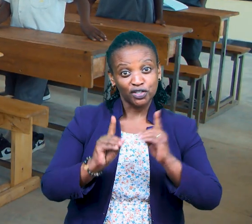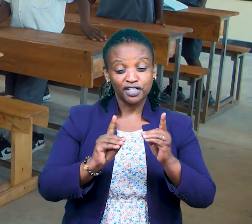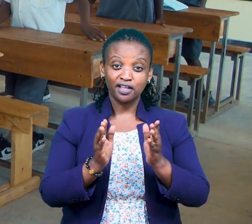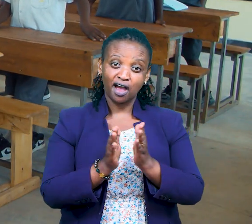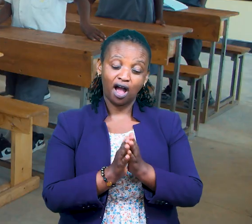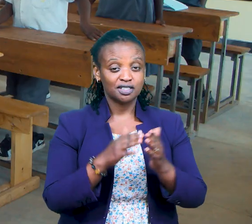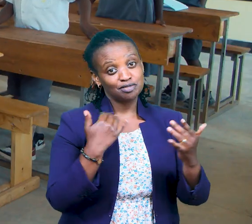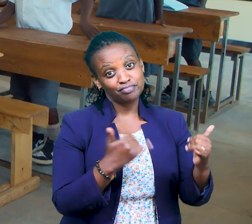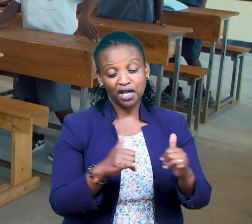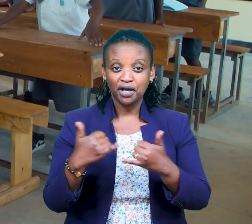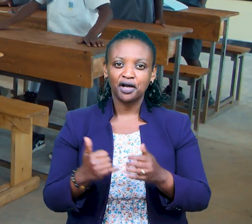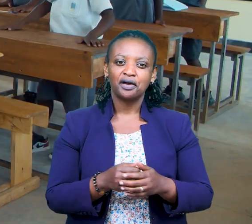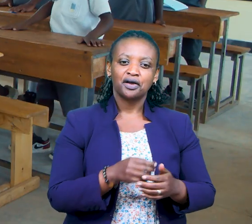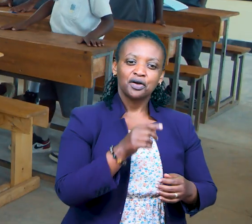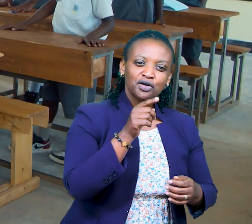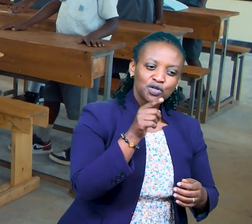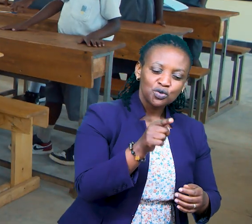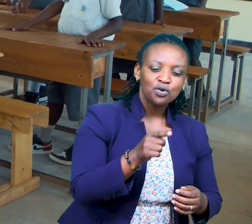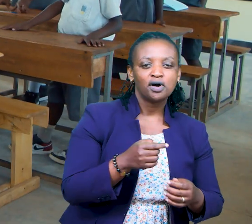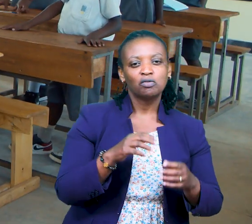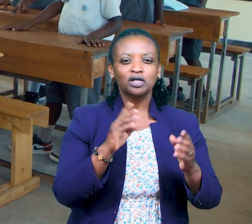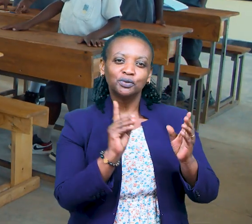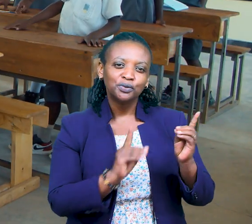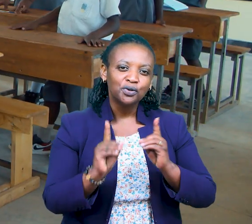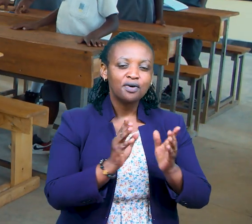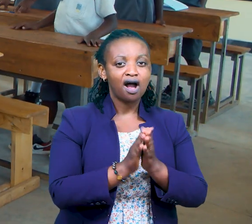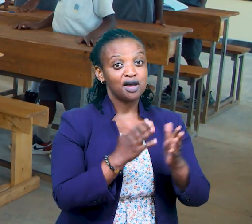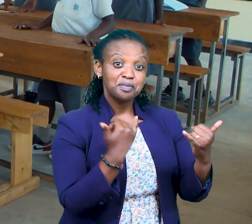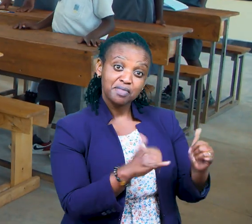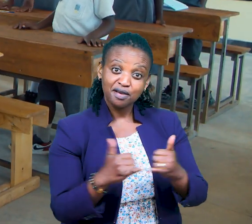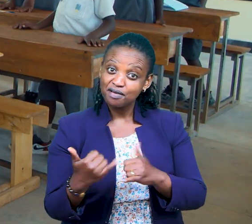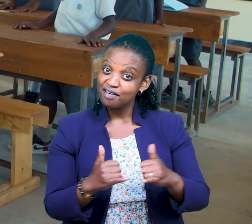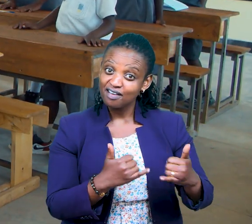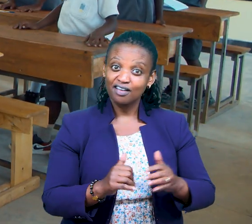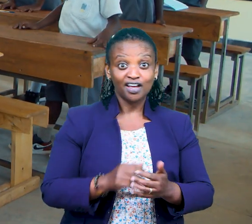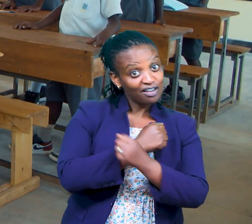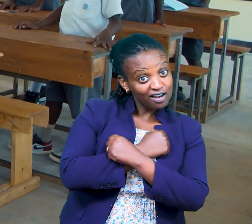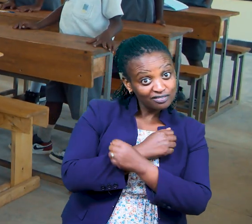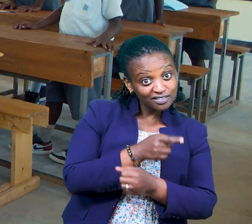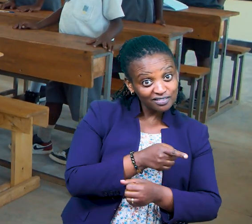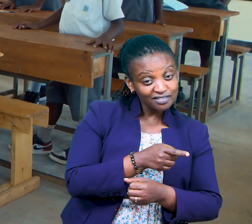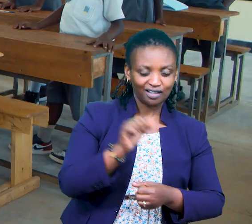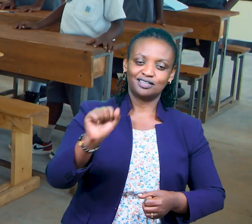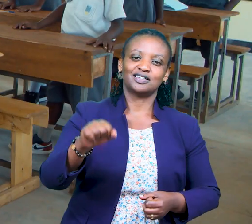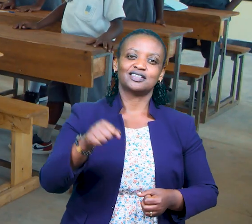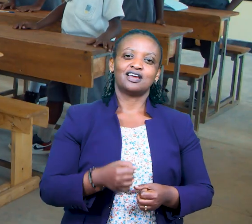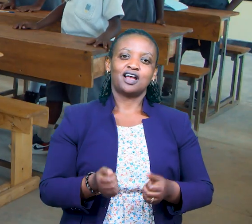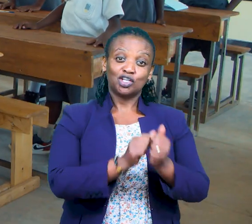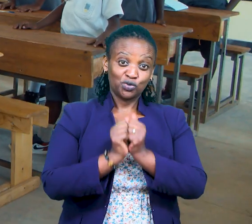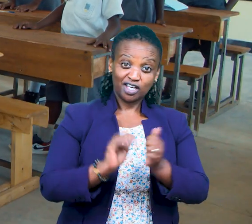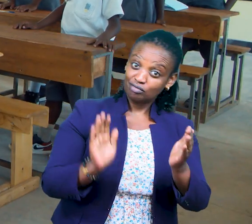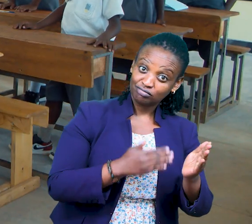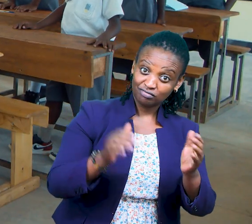and pray. You are to dance and play. You like it?